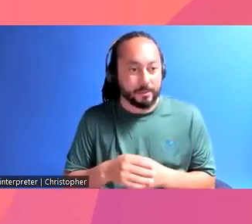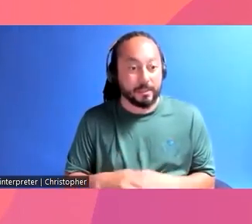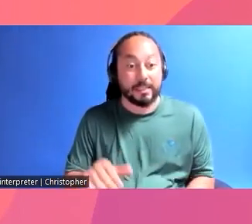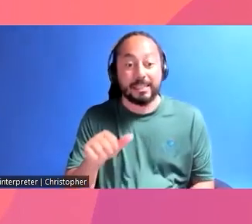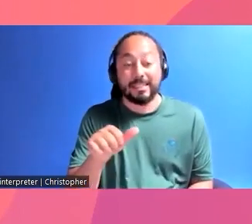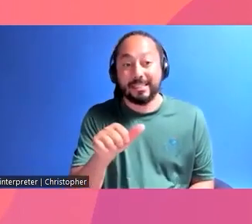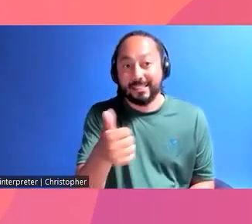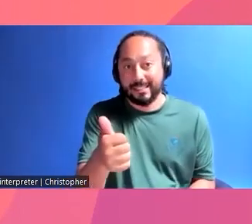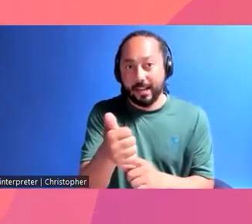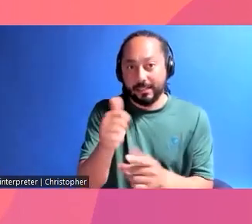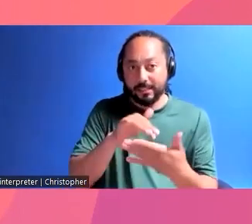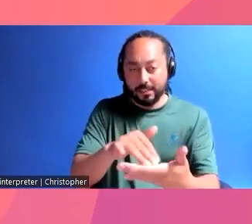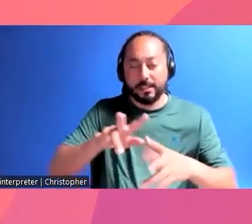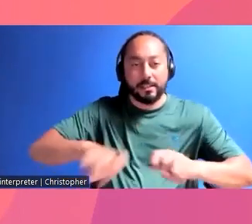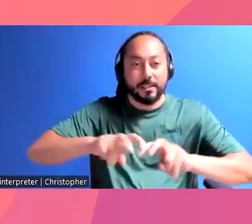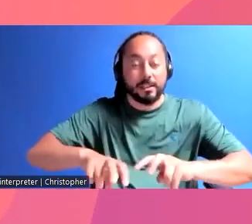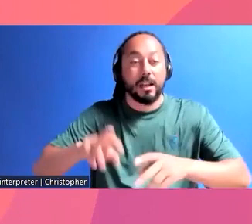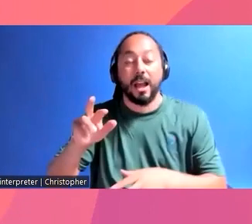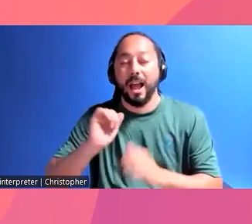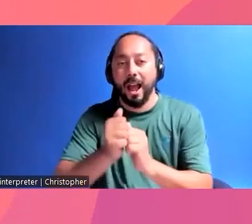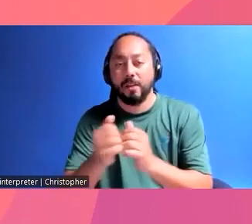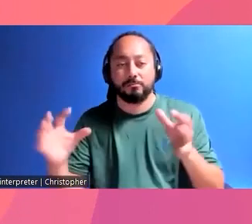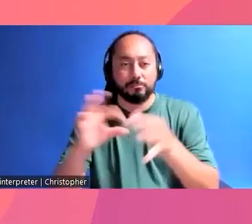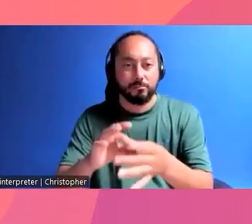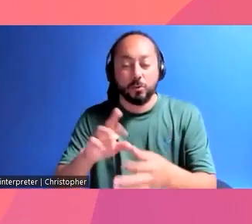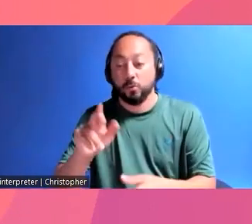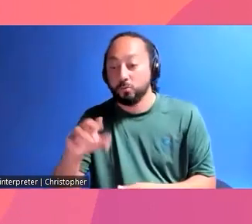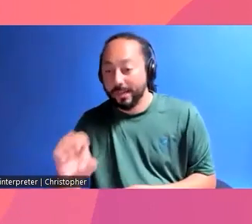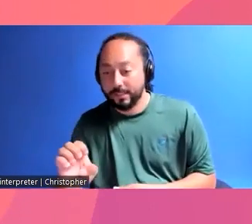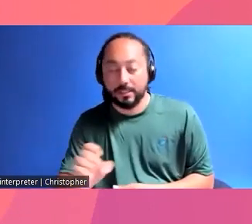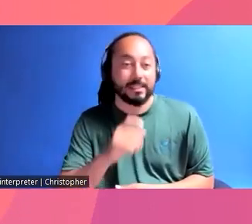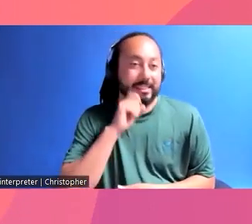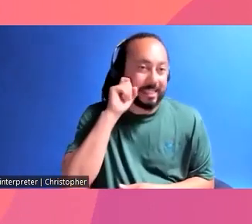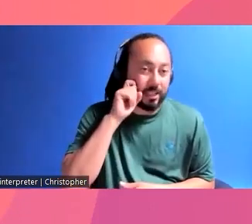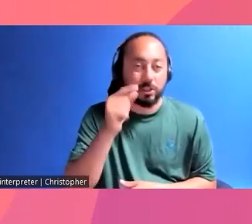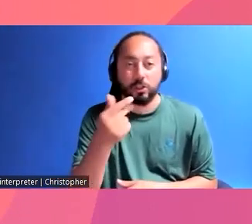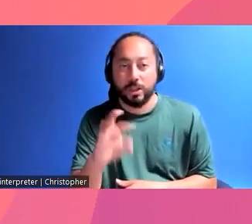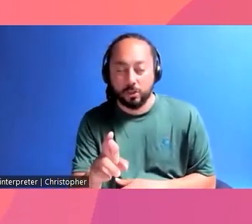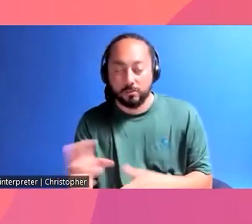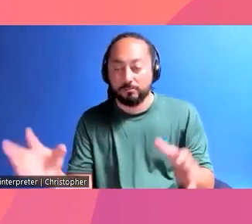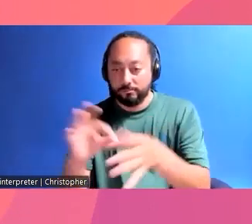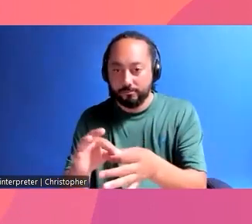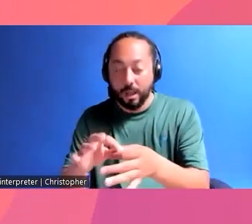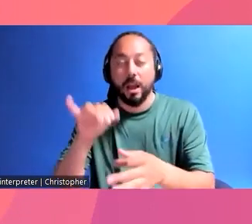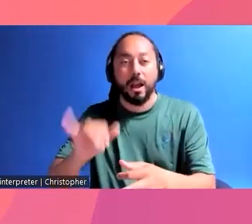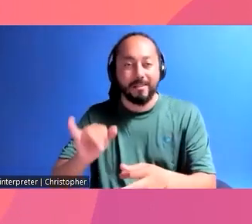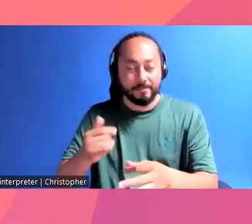analysis on the intersections of race and sex or gender, which gave us insight into how Black